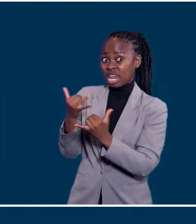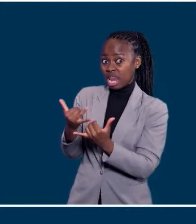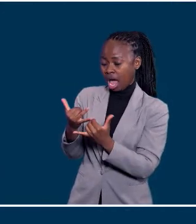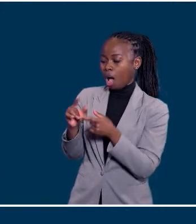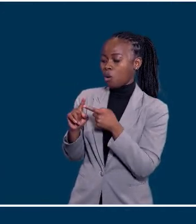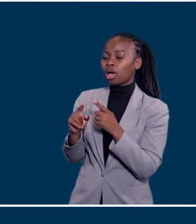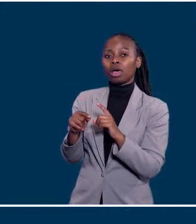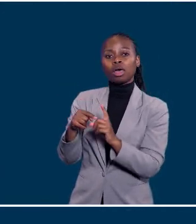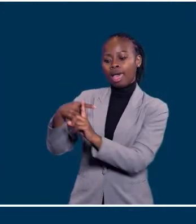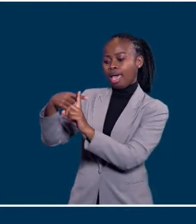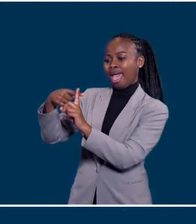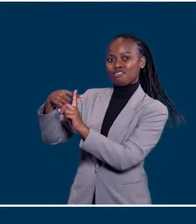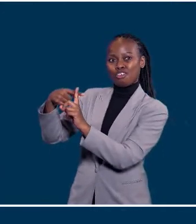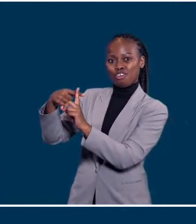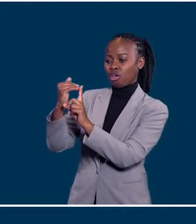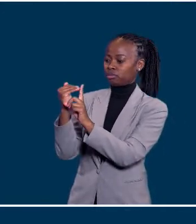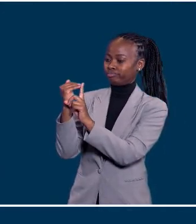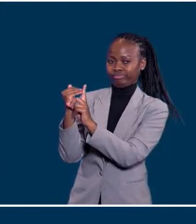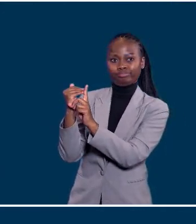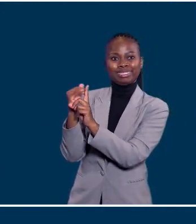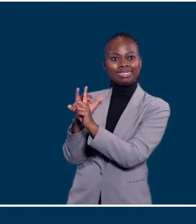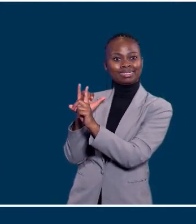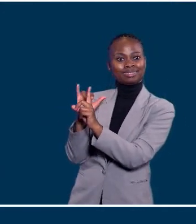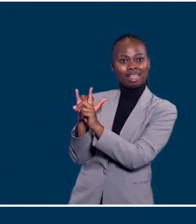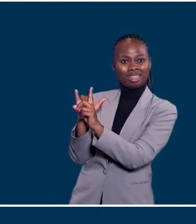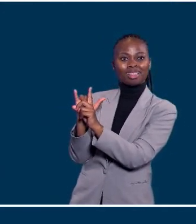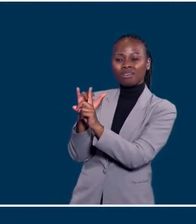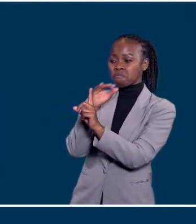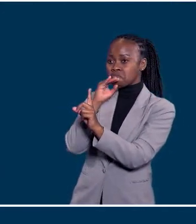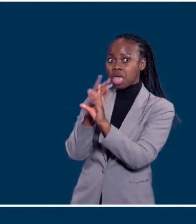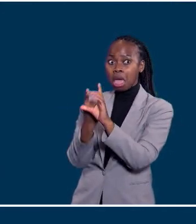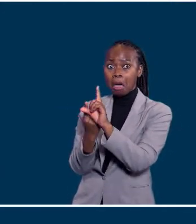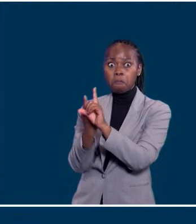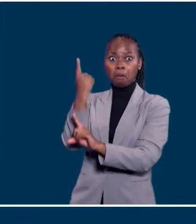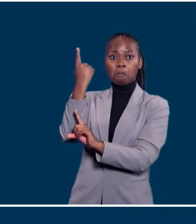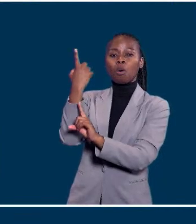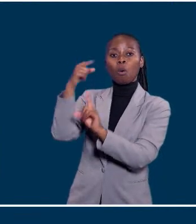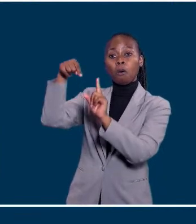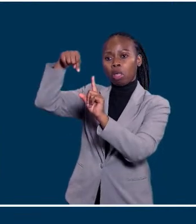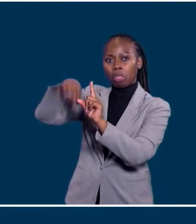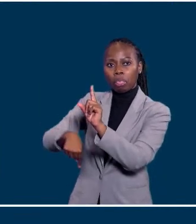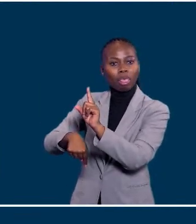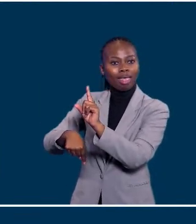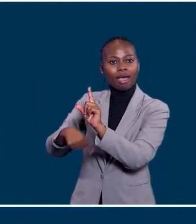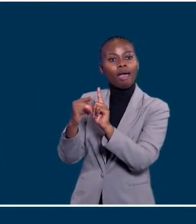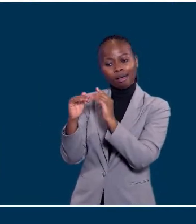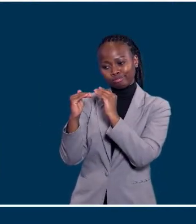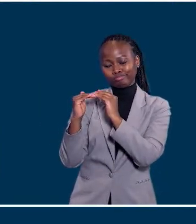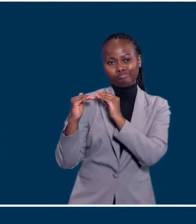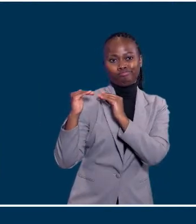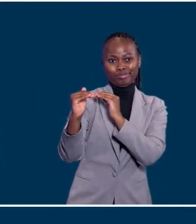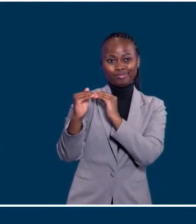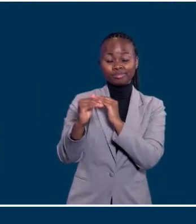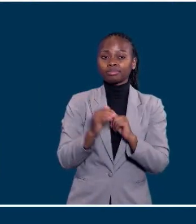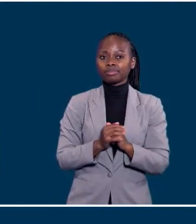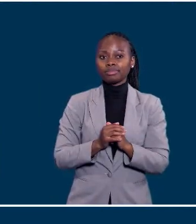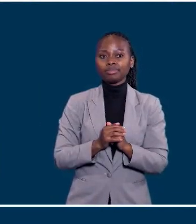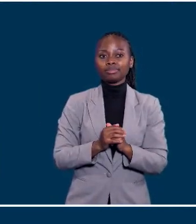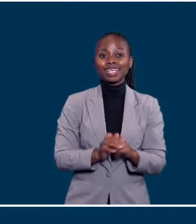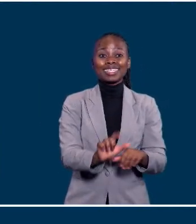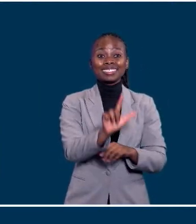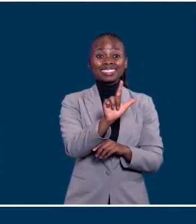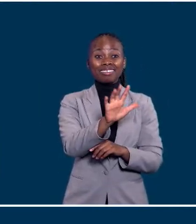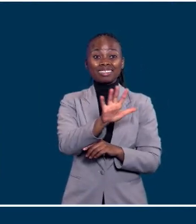now, and the forecast, the outlook looks moderate. Rates have been lowered by 75 basis